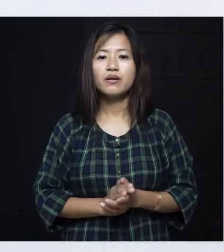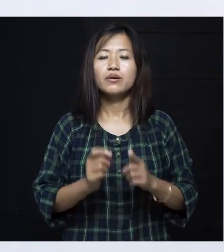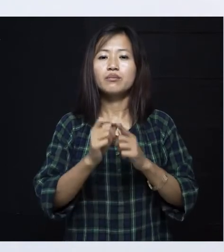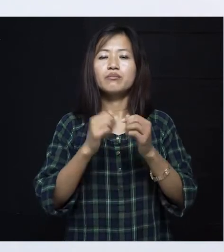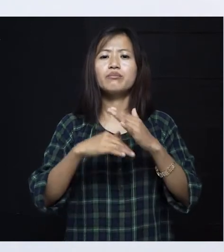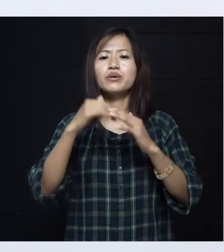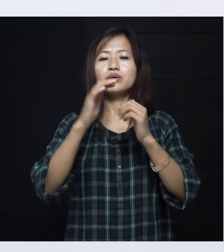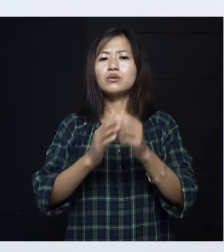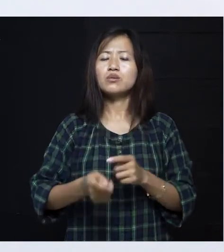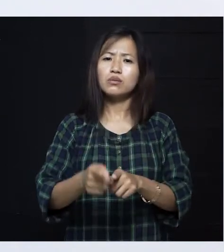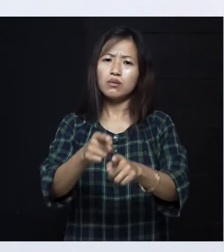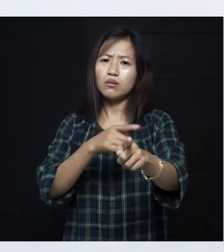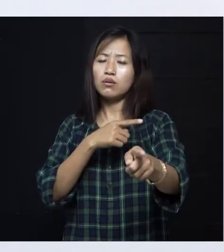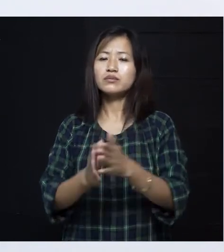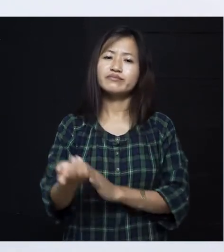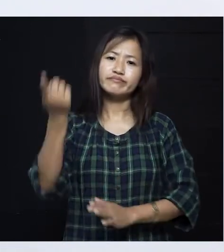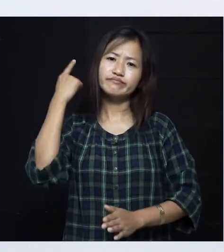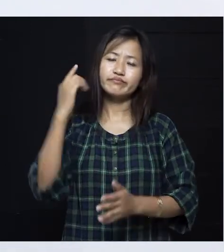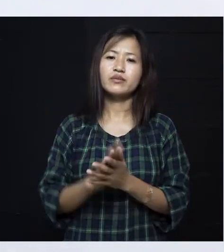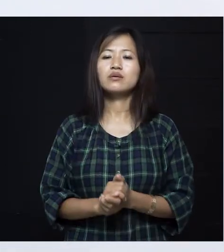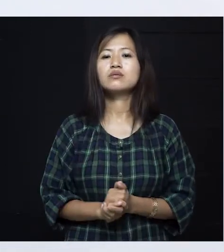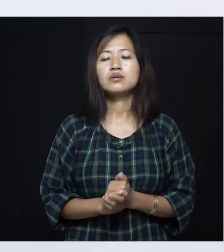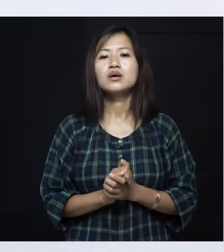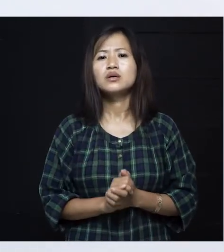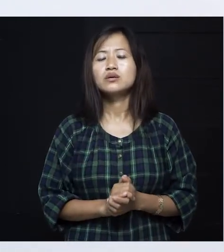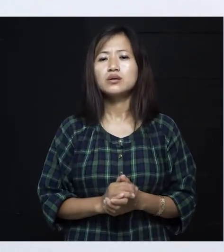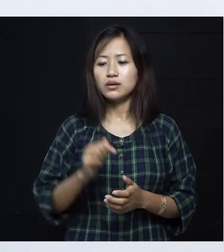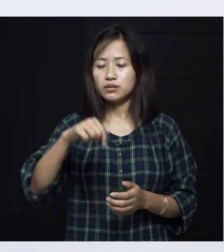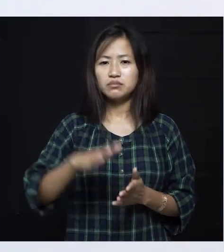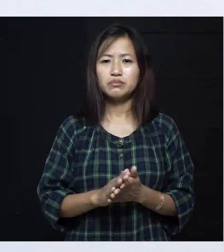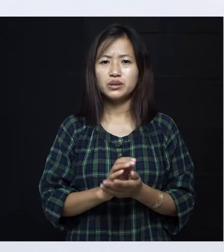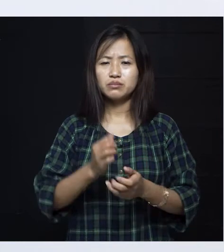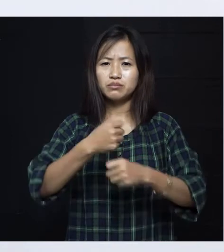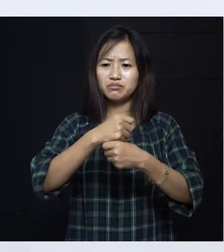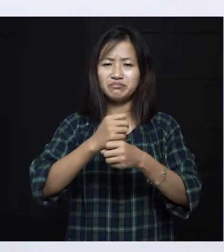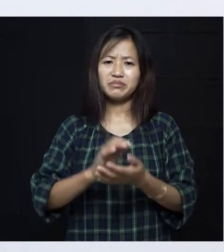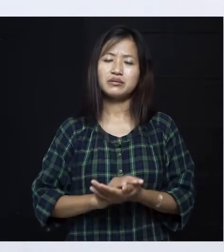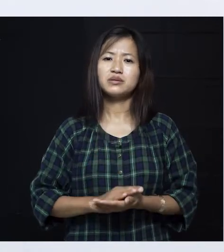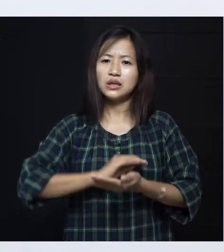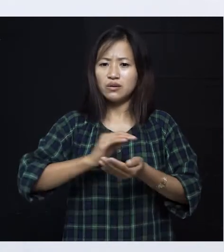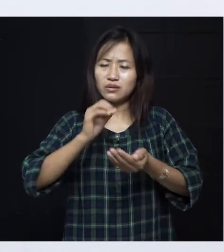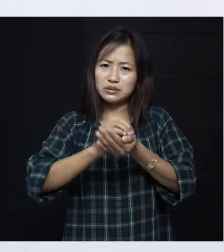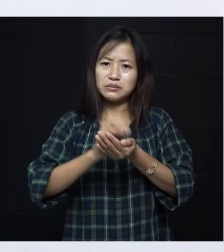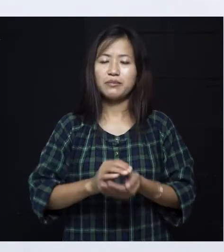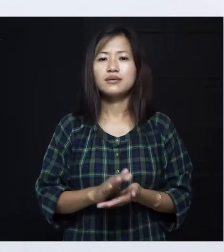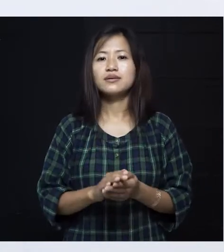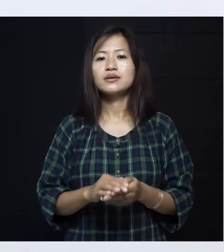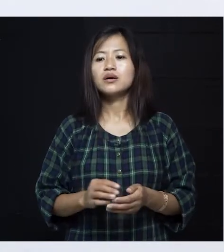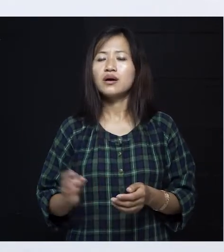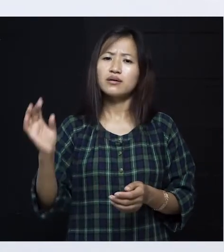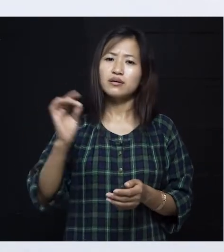have been built long ago. Okay, so many years have passed and it has not been maintained. It has not been maintained